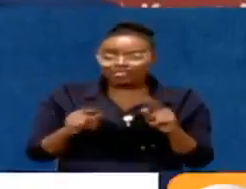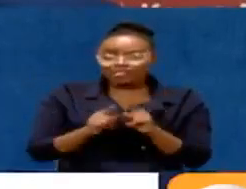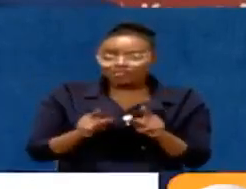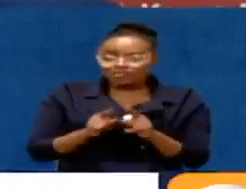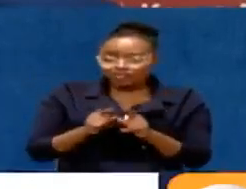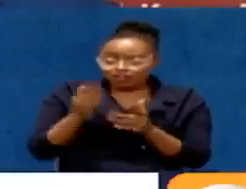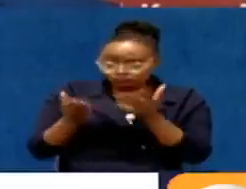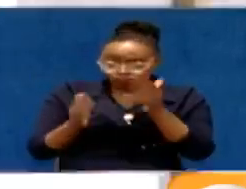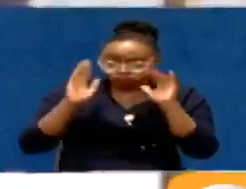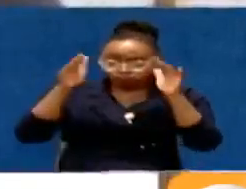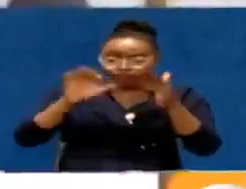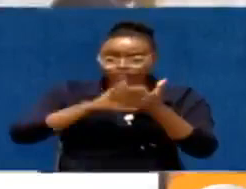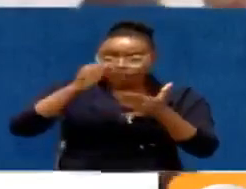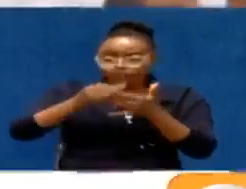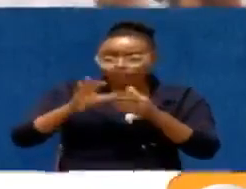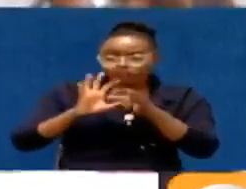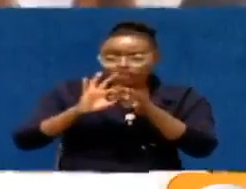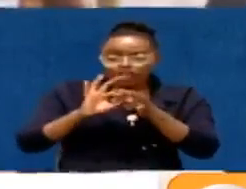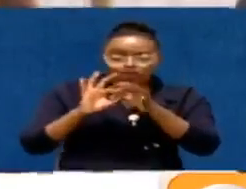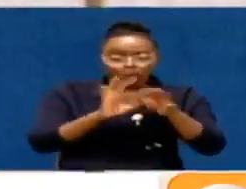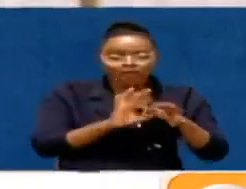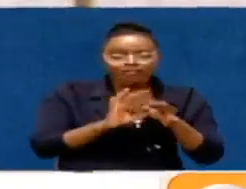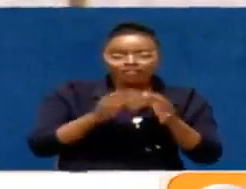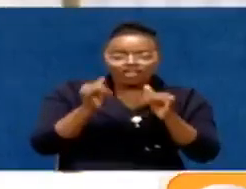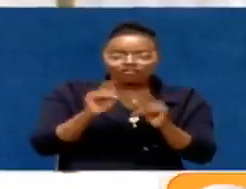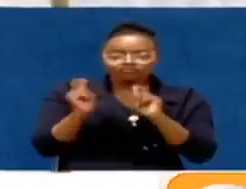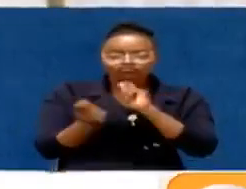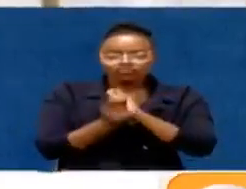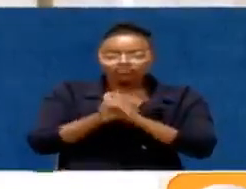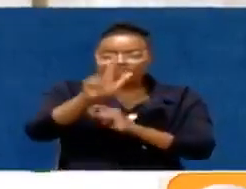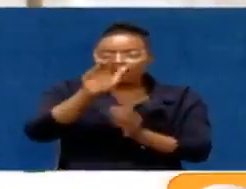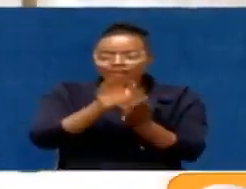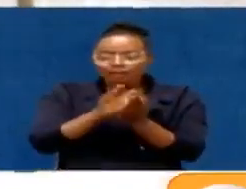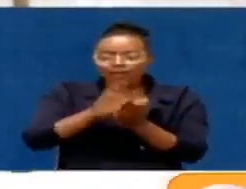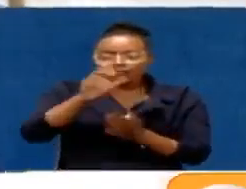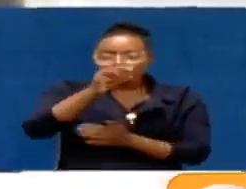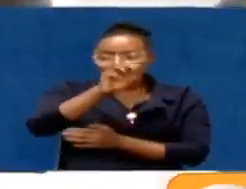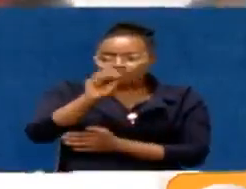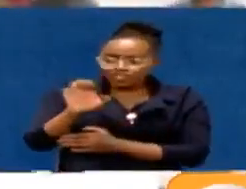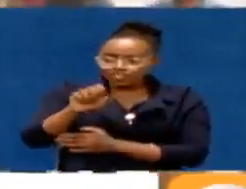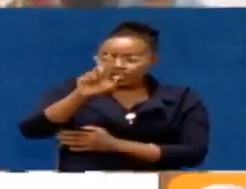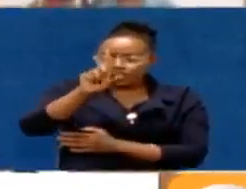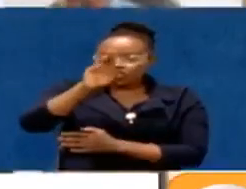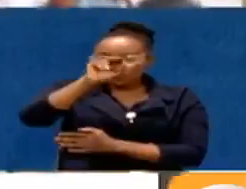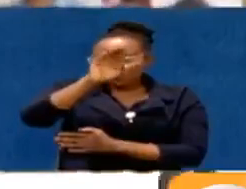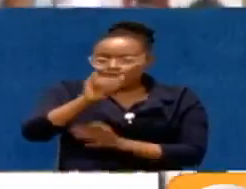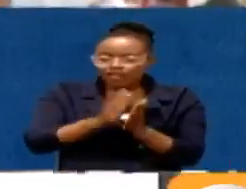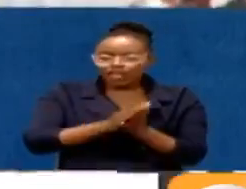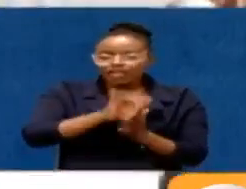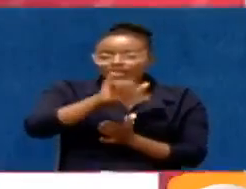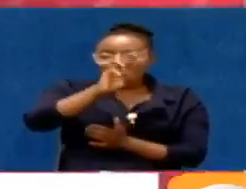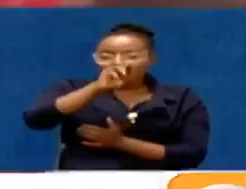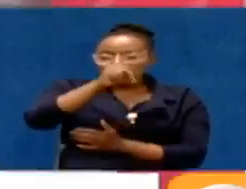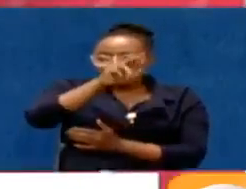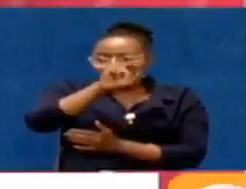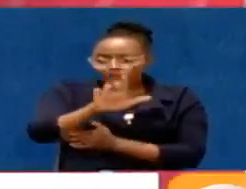weighing on the fund of the corporation. The new changes come in as three banks, Chase Bank, Dubai Bank and Imperial Bank, collapsed